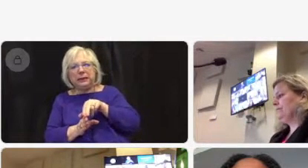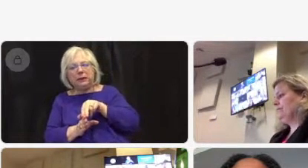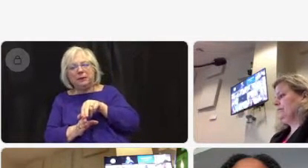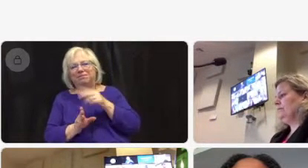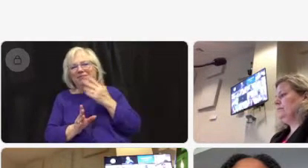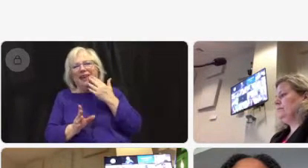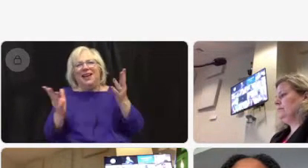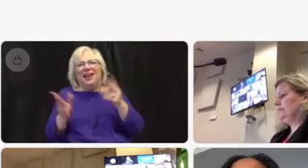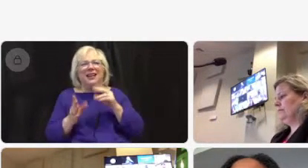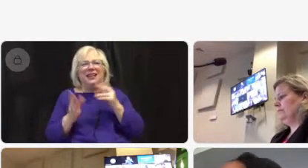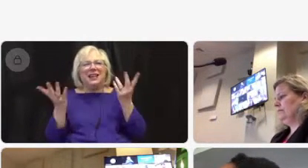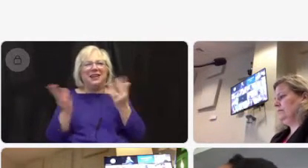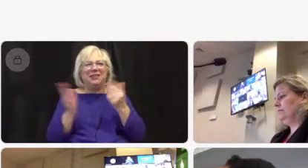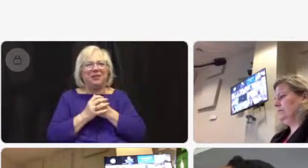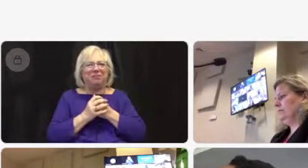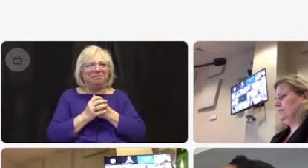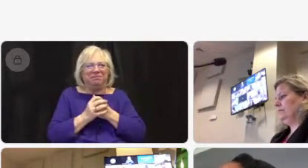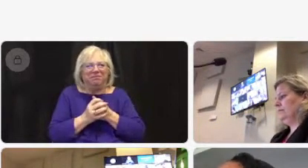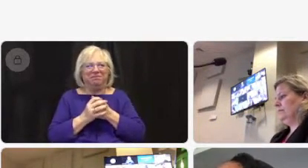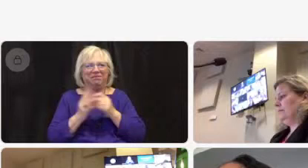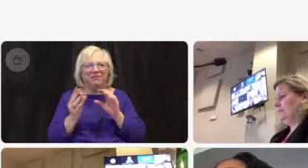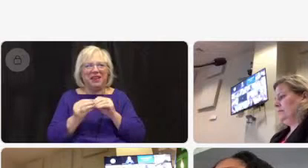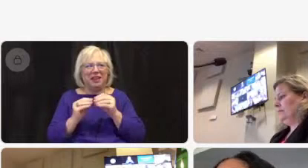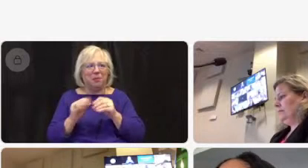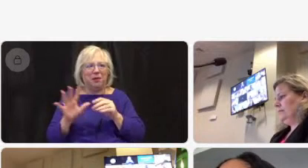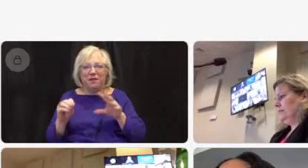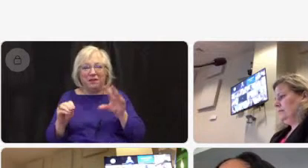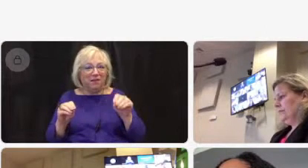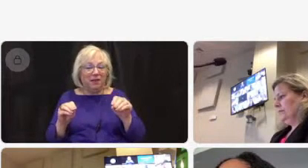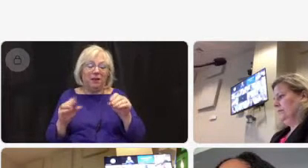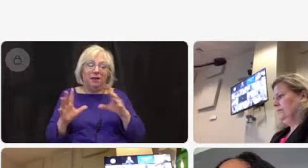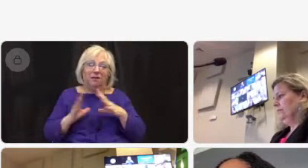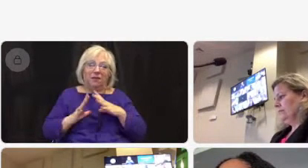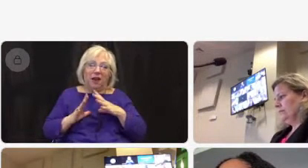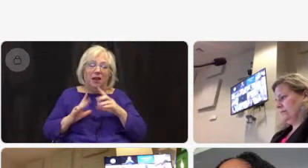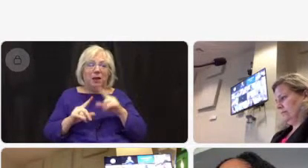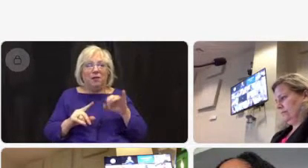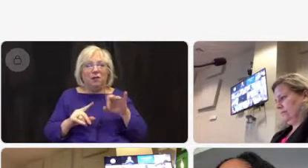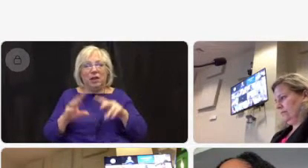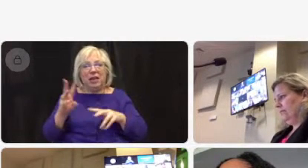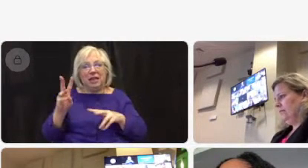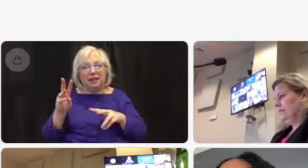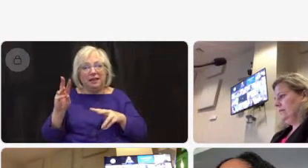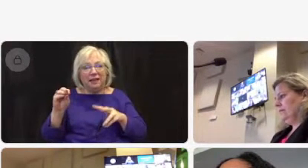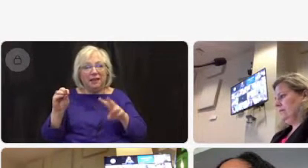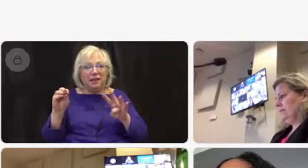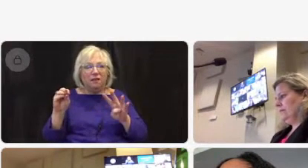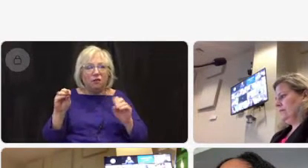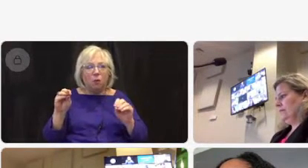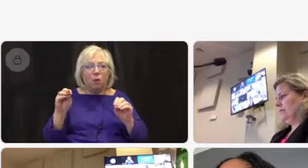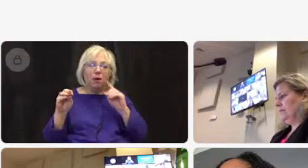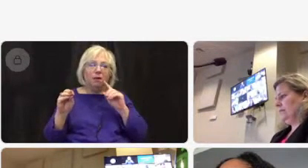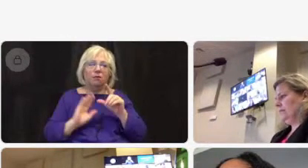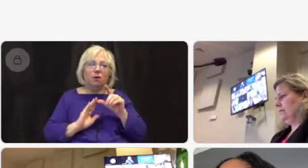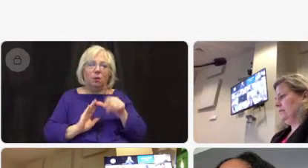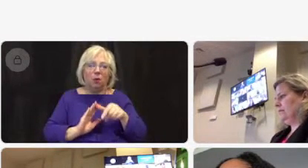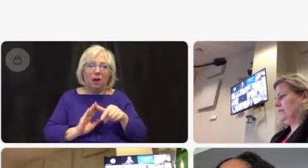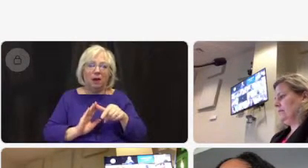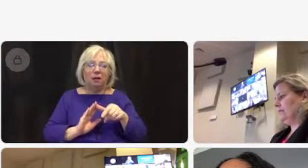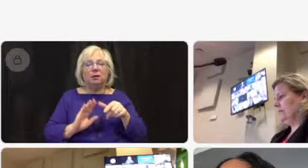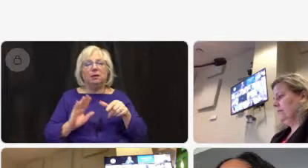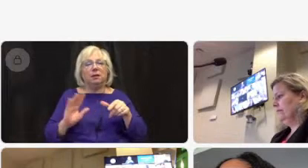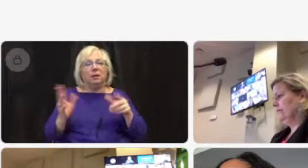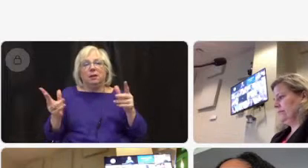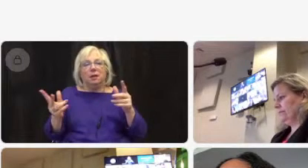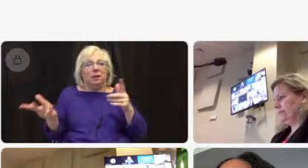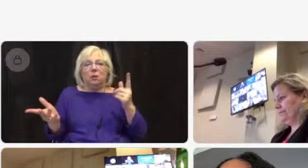know. I don't know what that number is. A 50-50 split's fine, but if we need to go 60-40 for a time, one way or